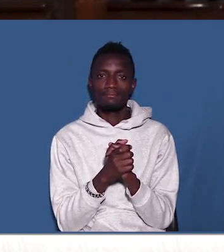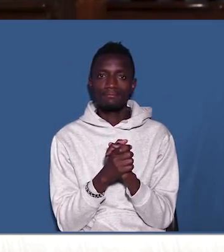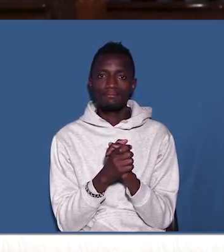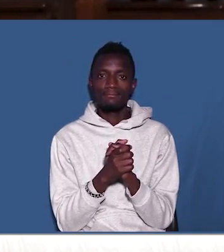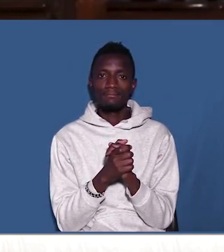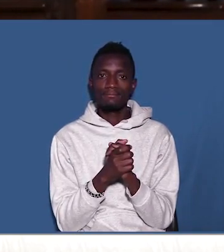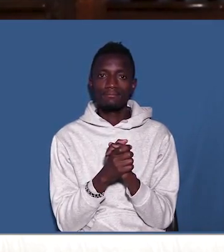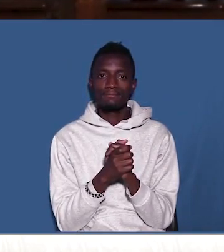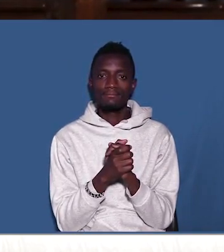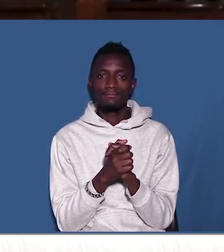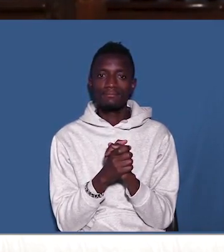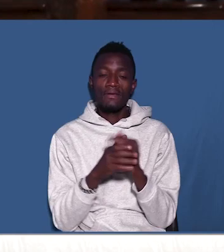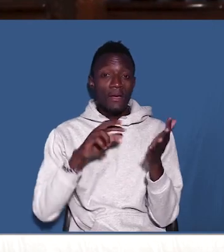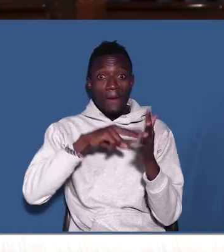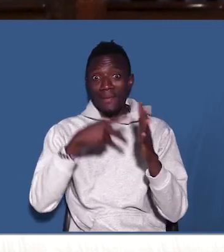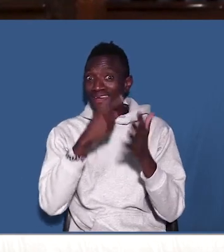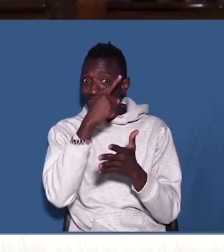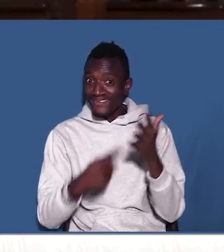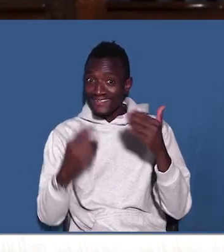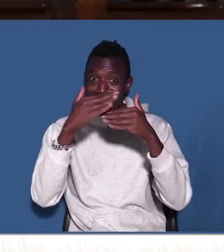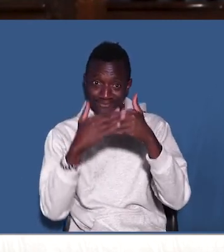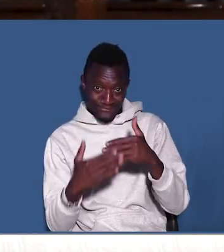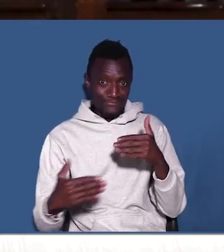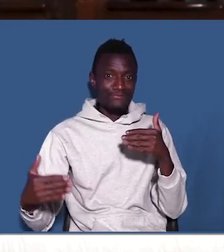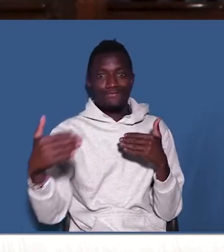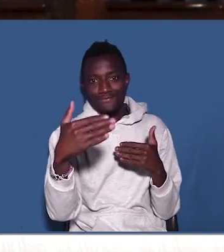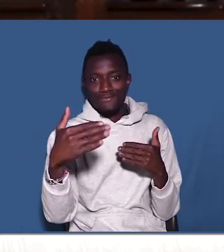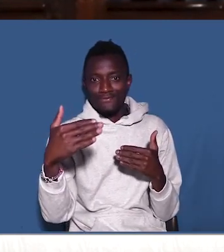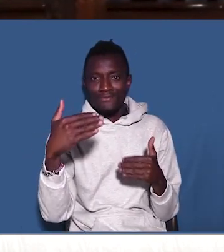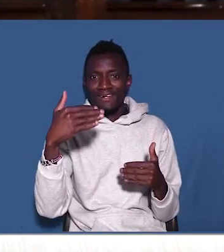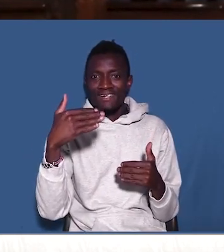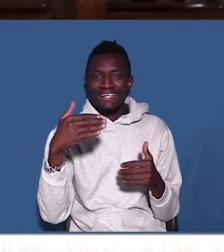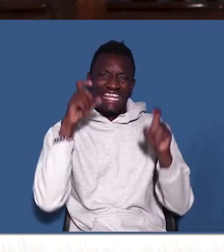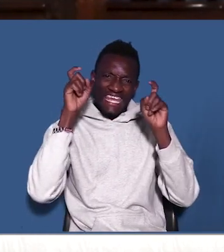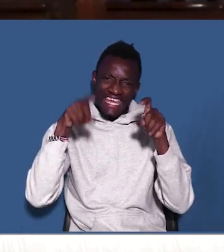all eternity. What was done was perfect.